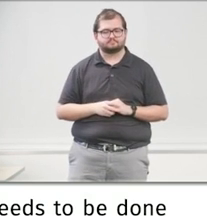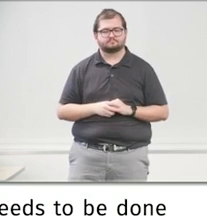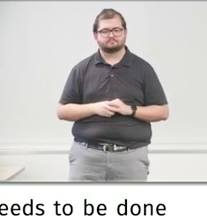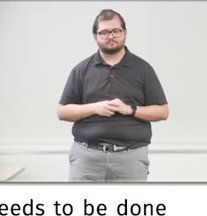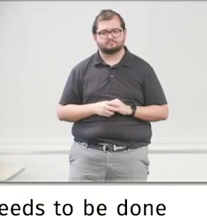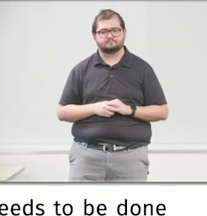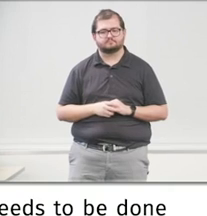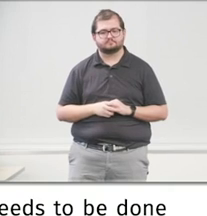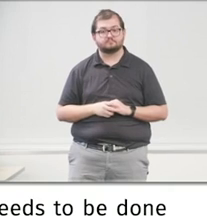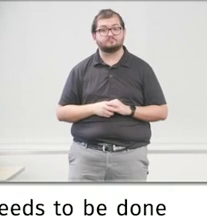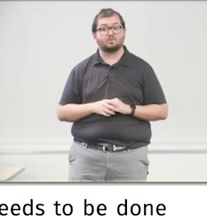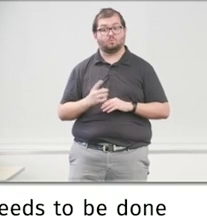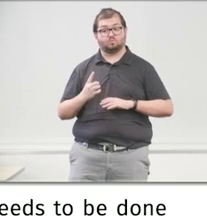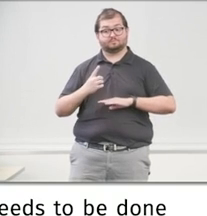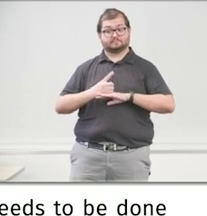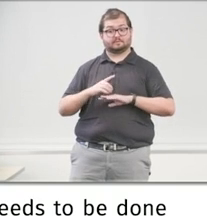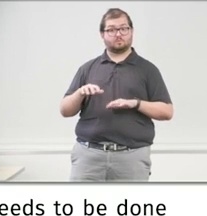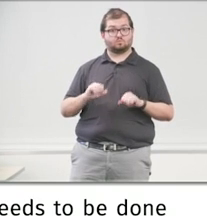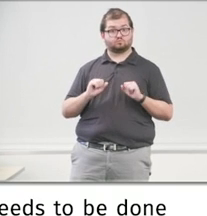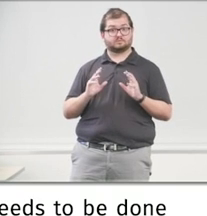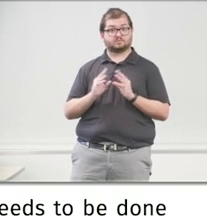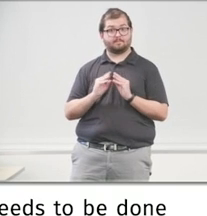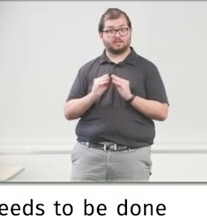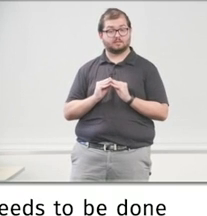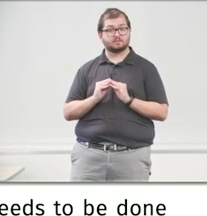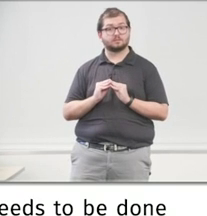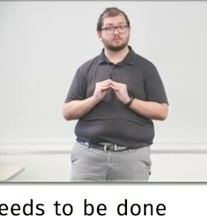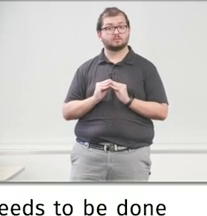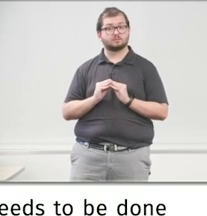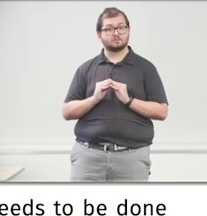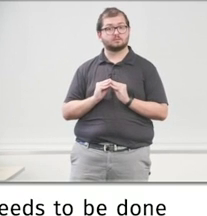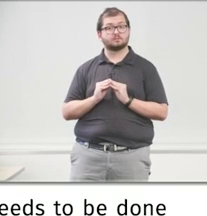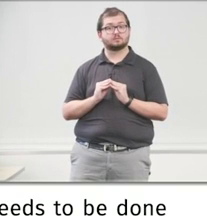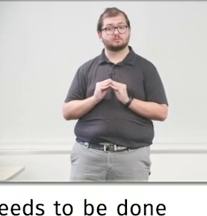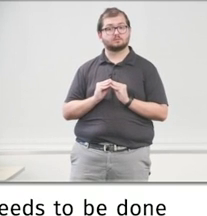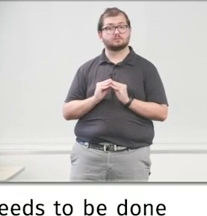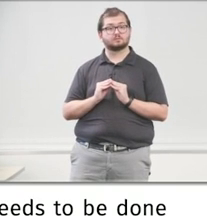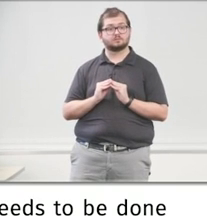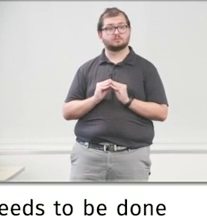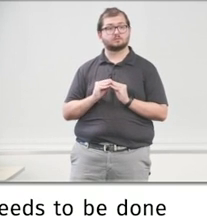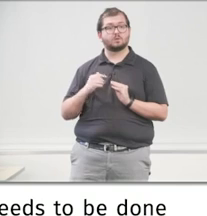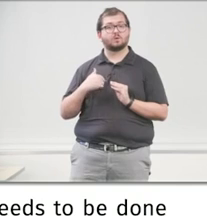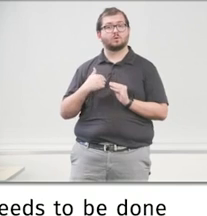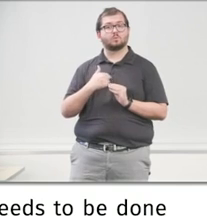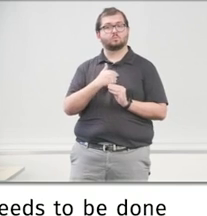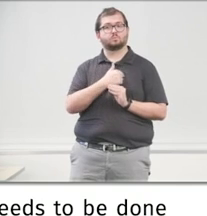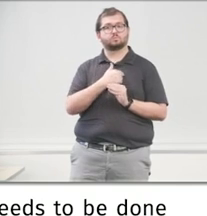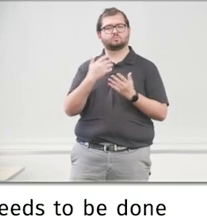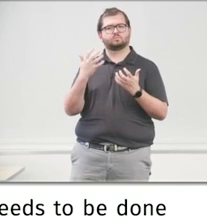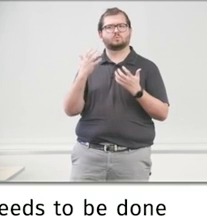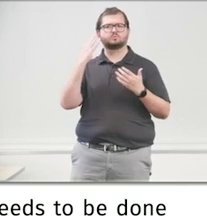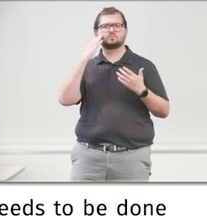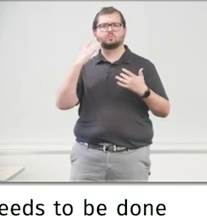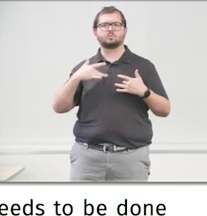So the day of the summit, we wanted to find out what was happening statewide already with